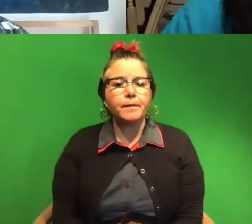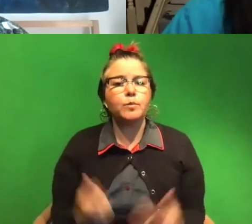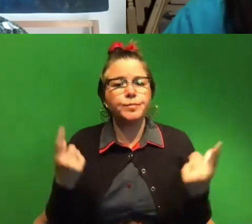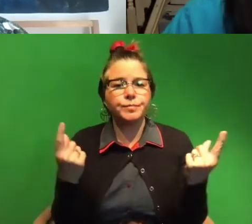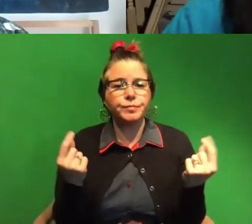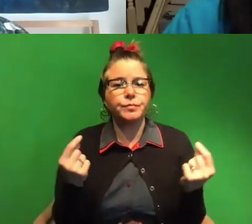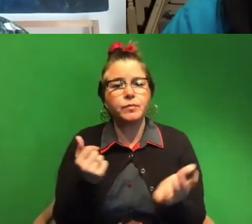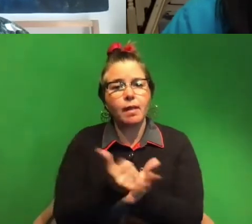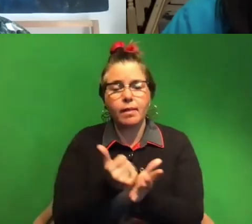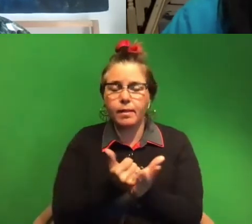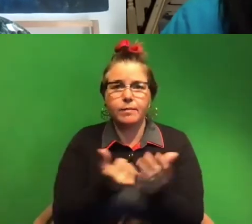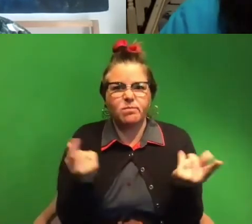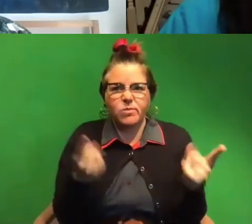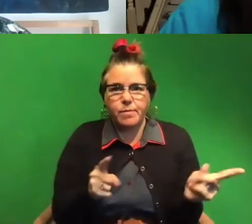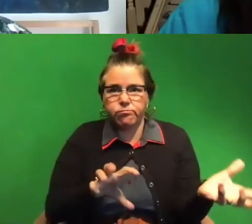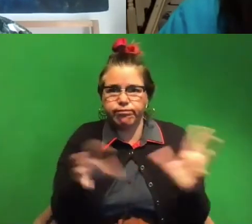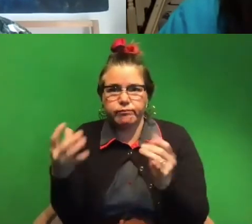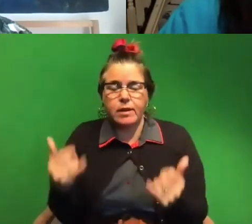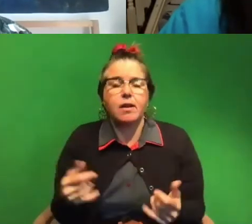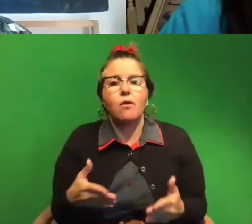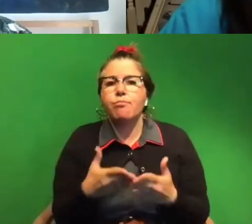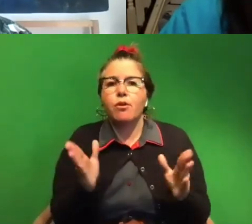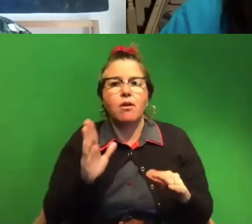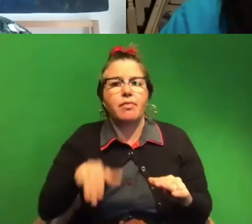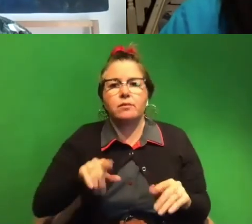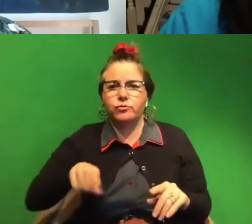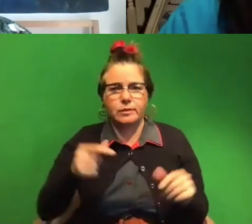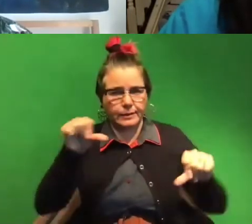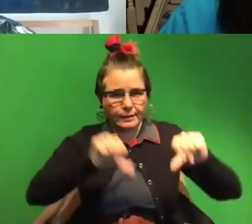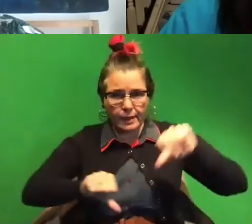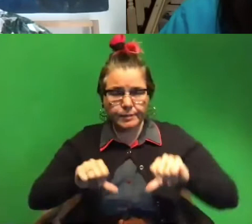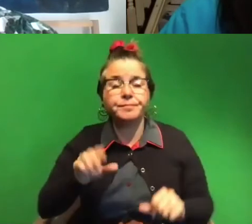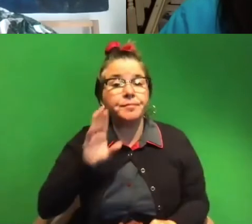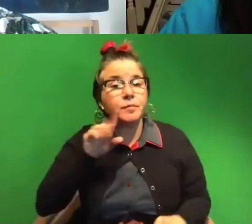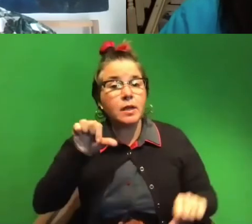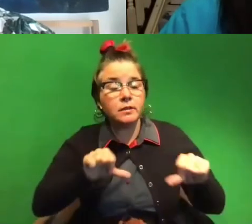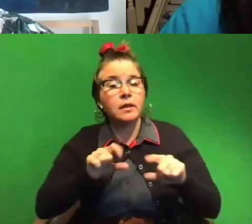to be helpful, broader than just science, because science